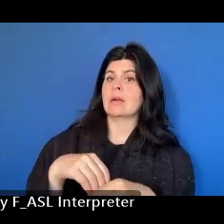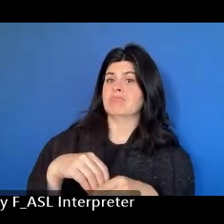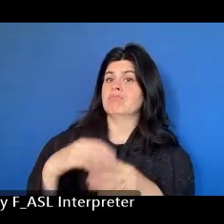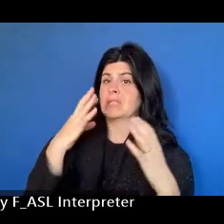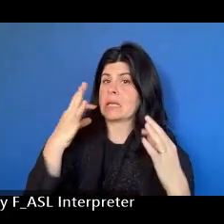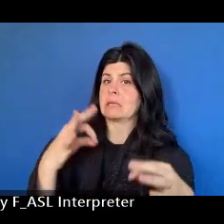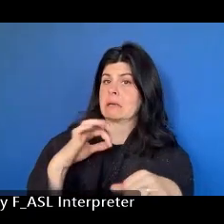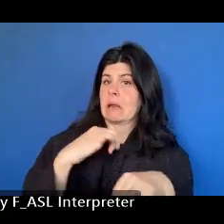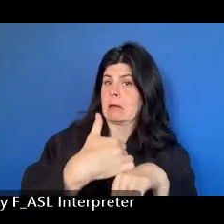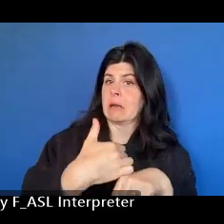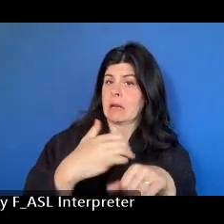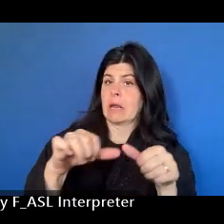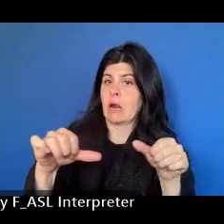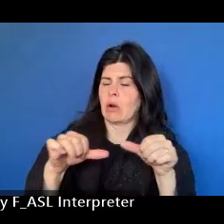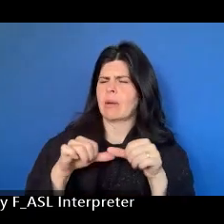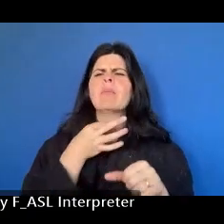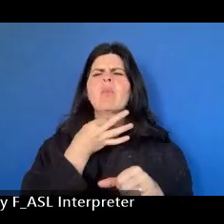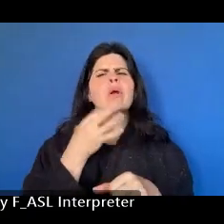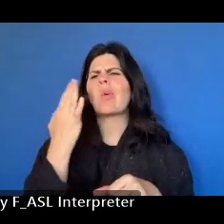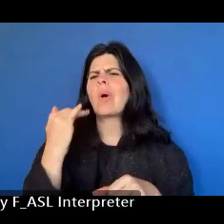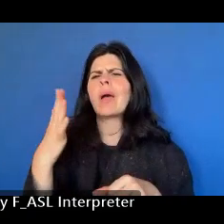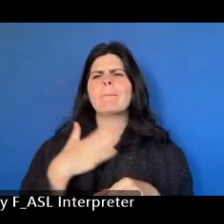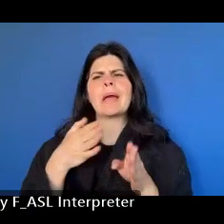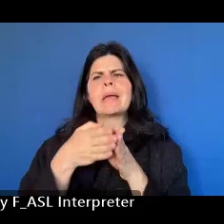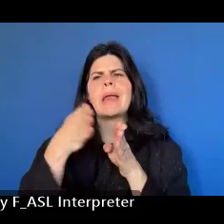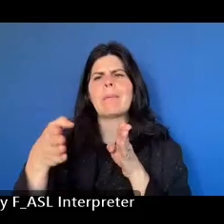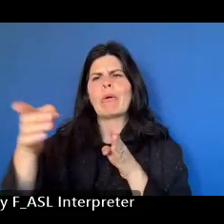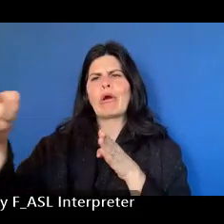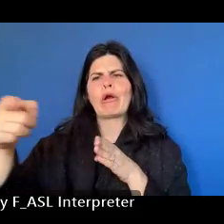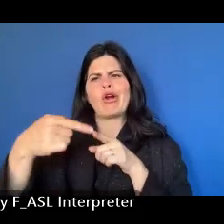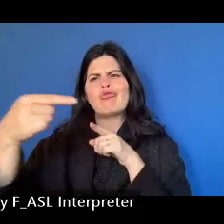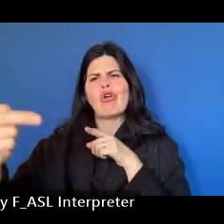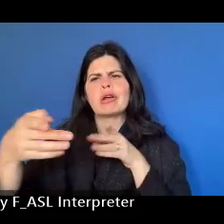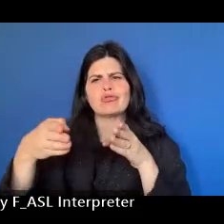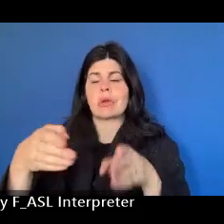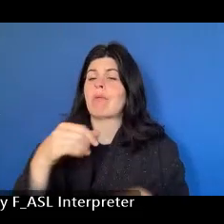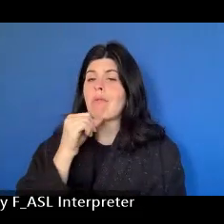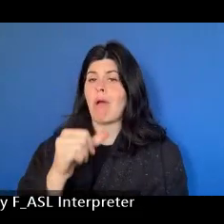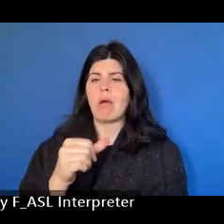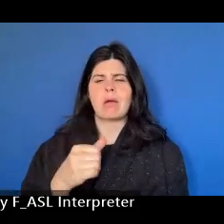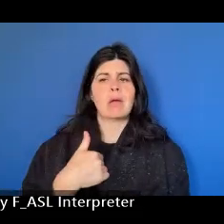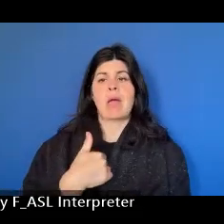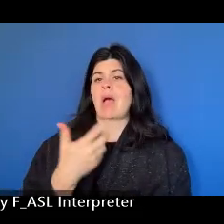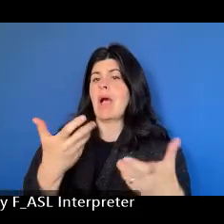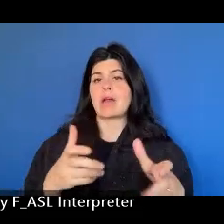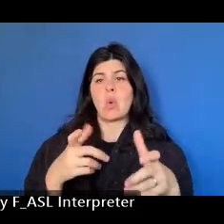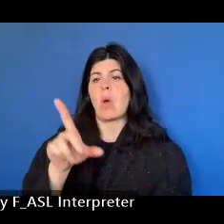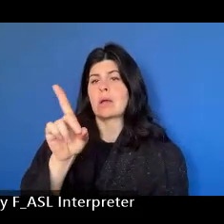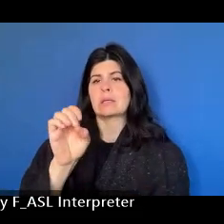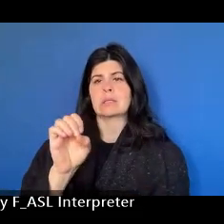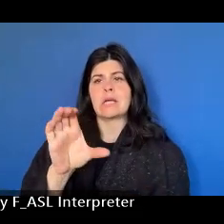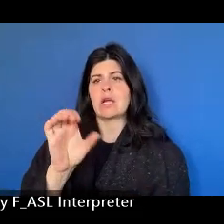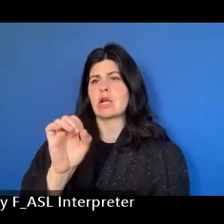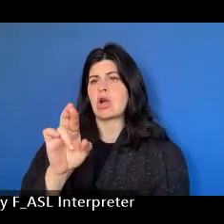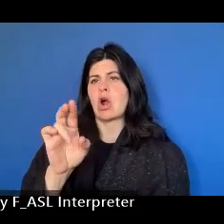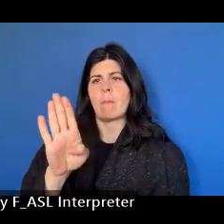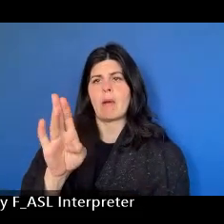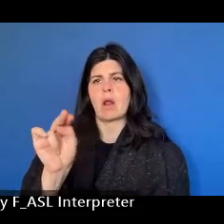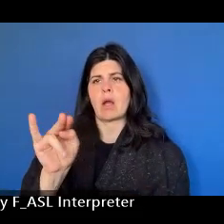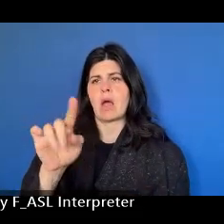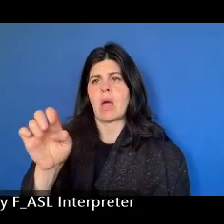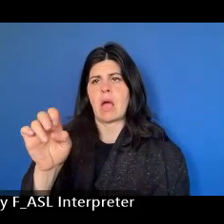wonder why my neighbor across the street is not. I do not want to be decarbonized. I do not want